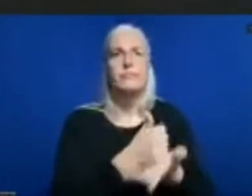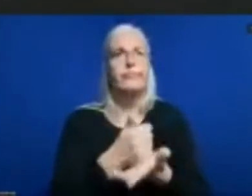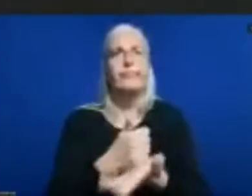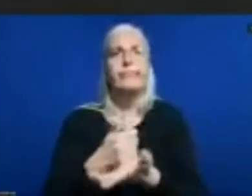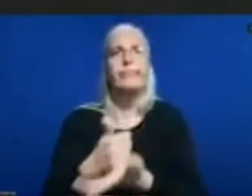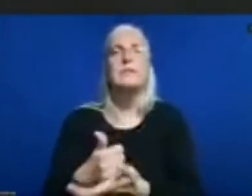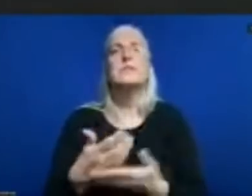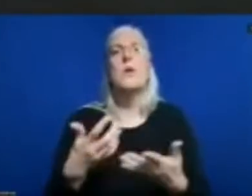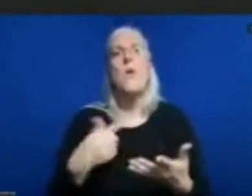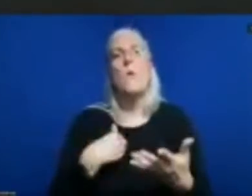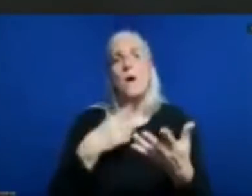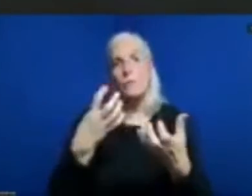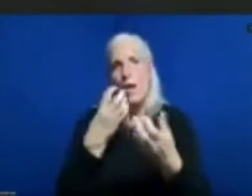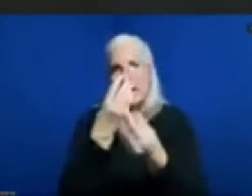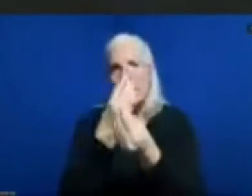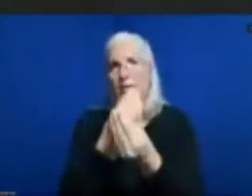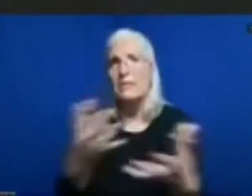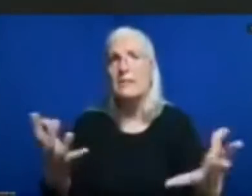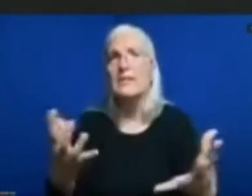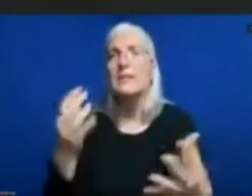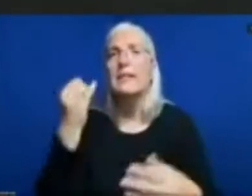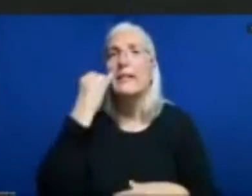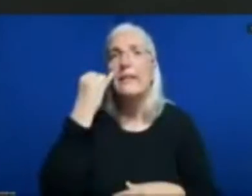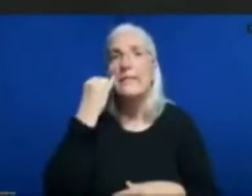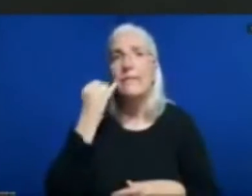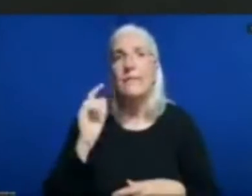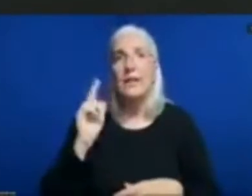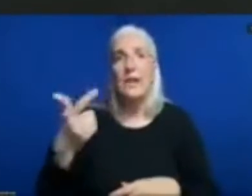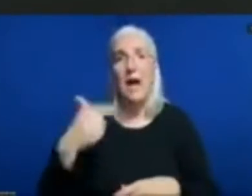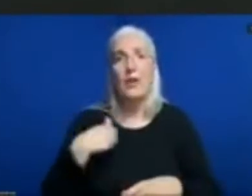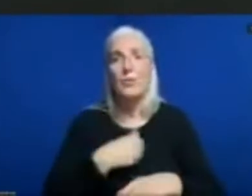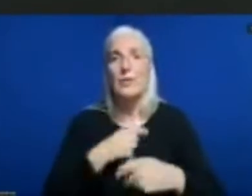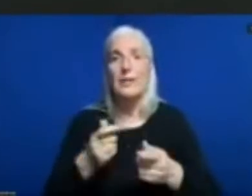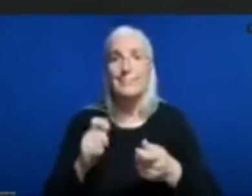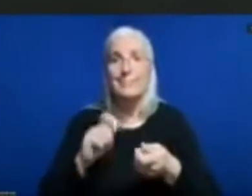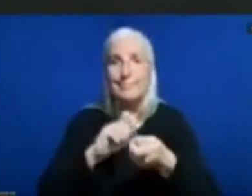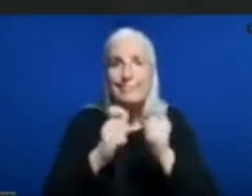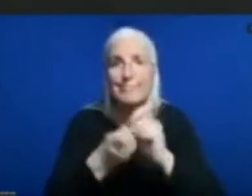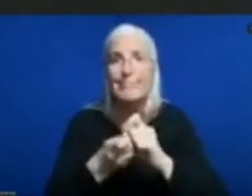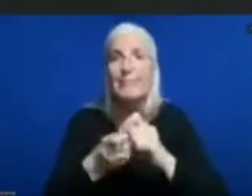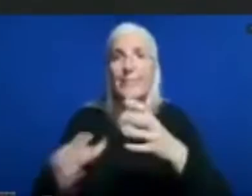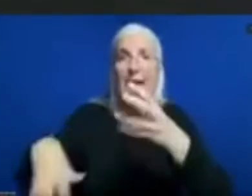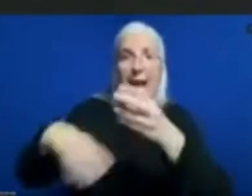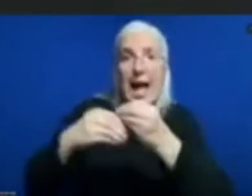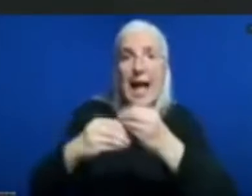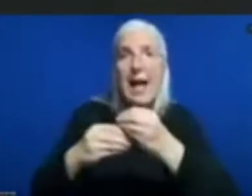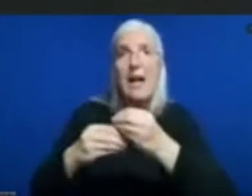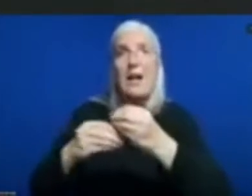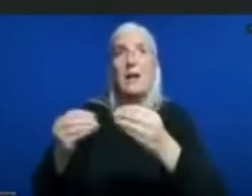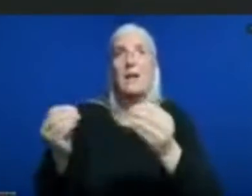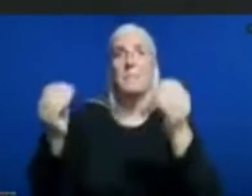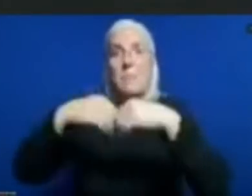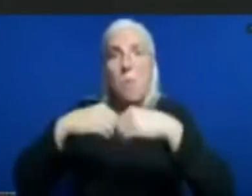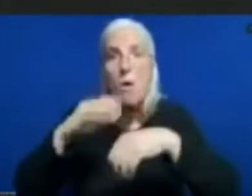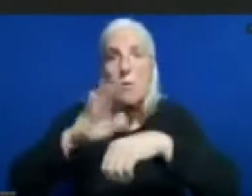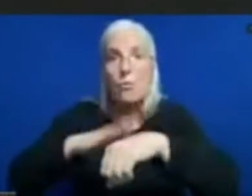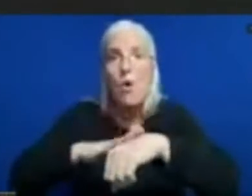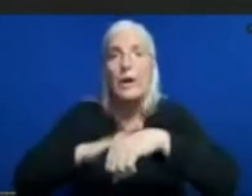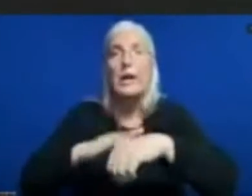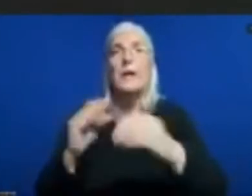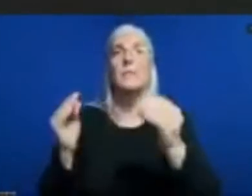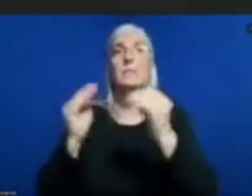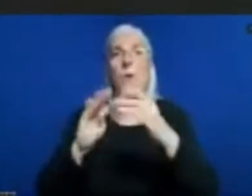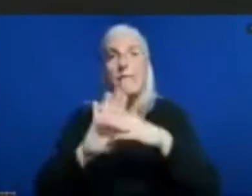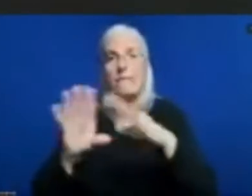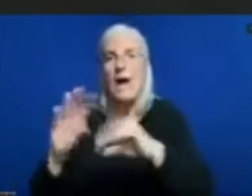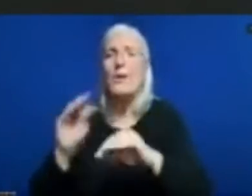and orders, and those people knock on your door, they're doing it, at my direction and for me. So treat it as if I'm the one knocking on your